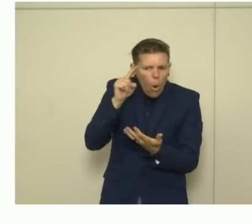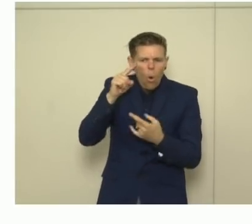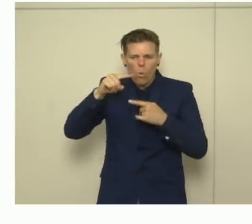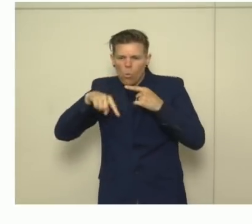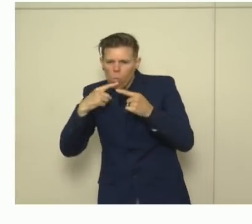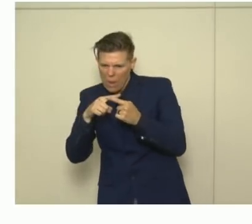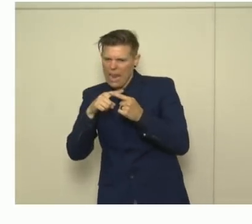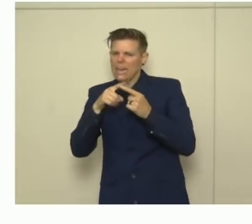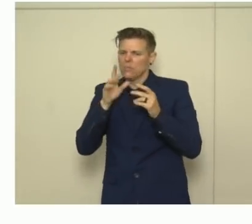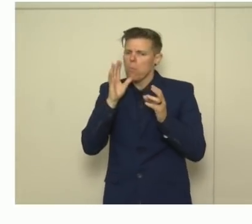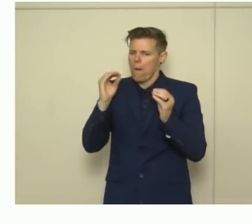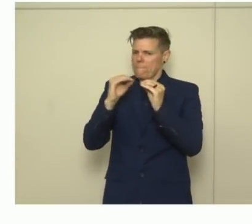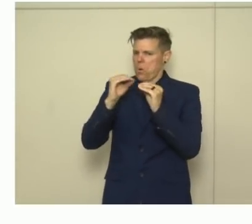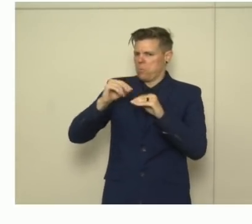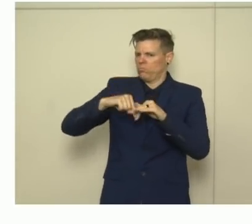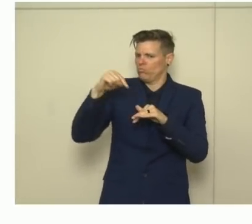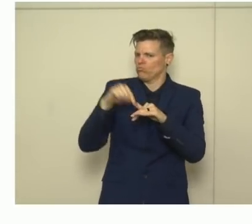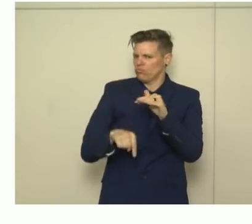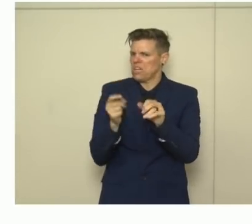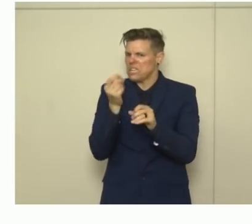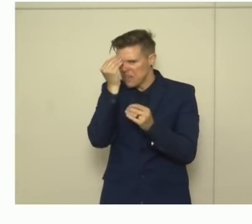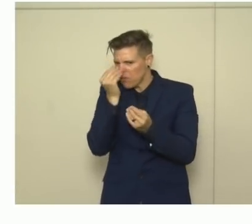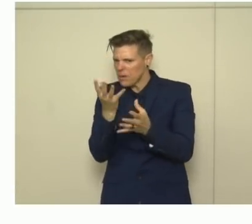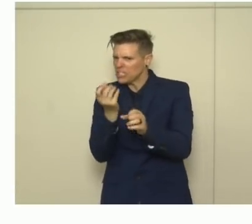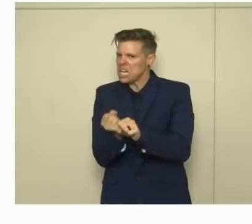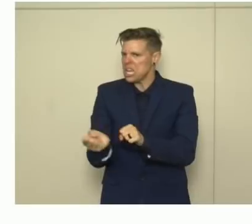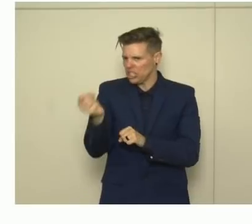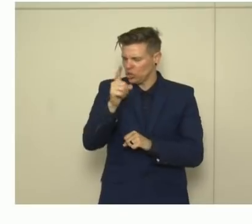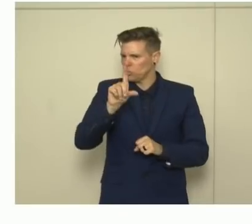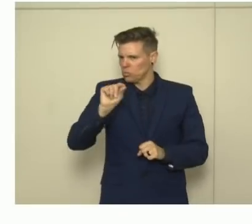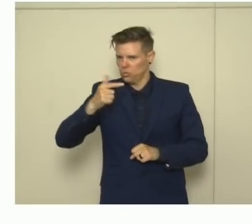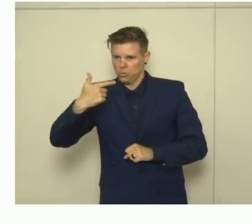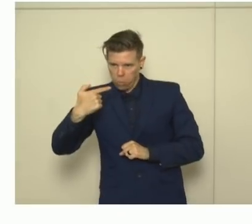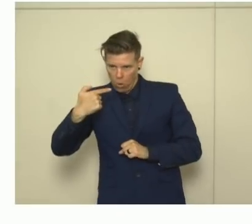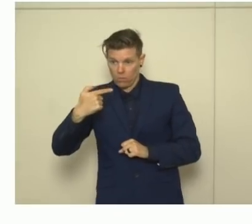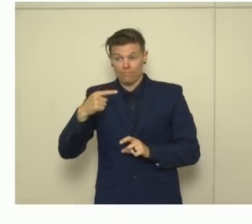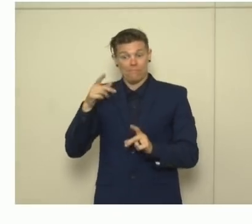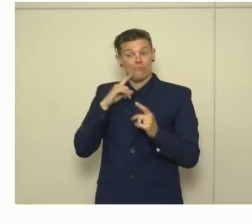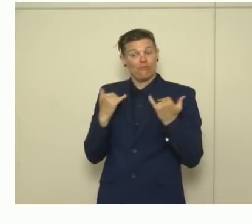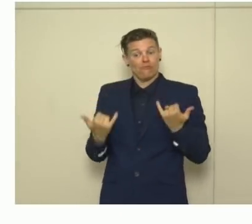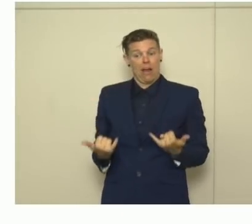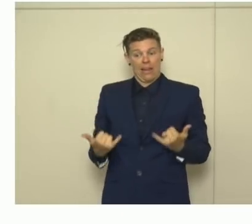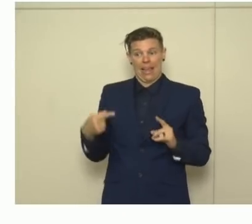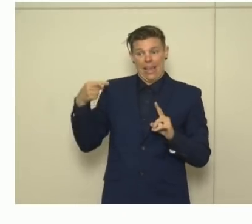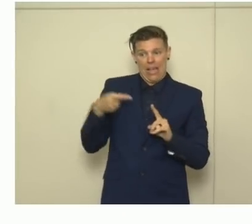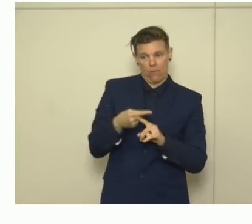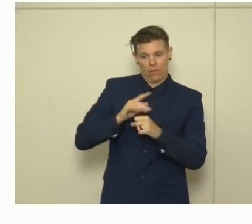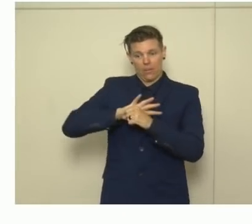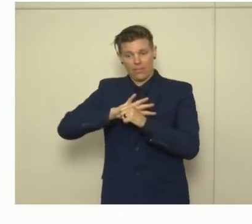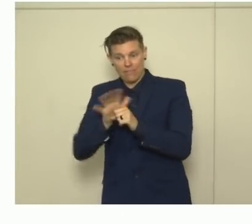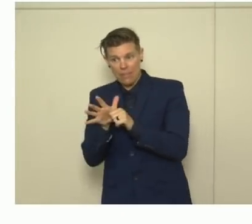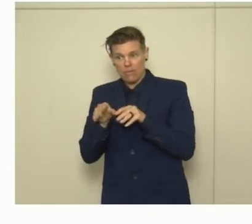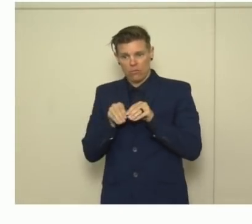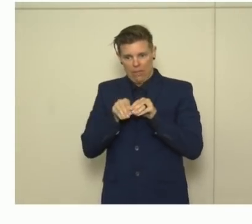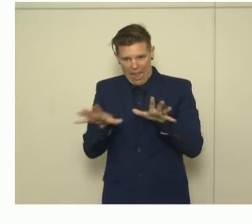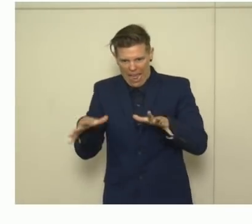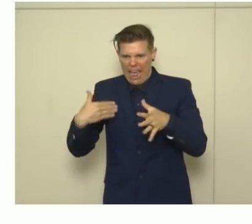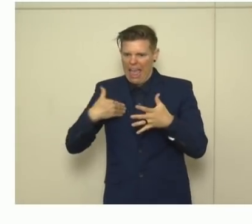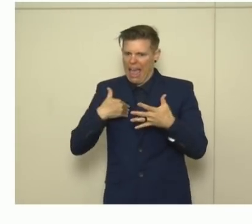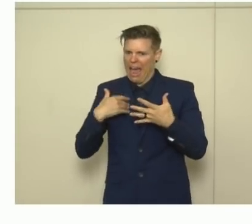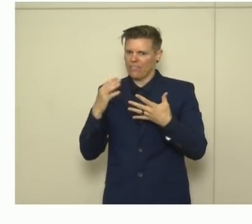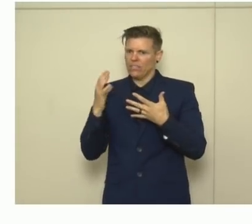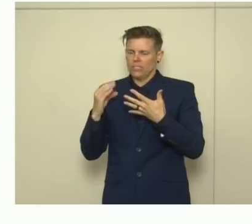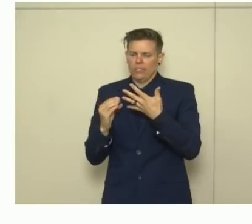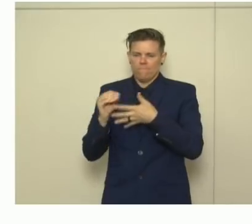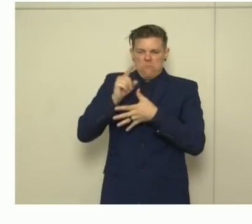in a pandemic, priorities for vaccines are enforced, and so providers have to sign a new contract